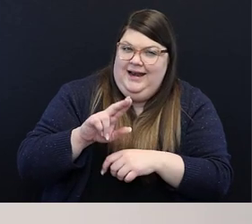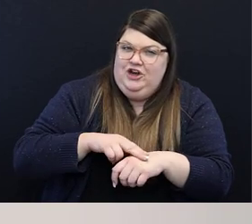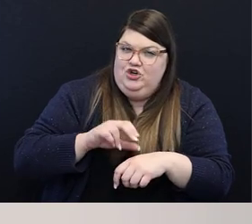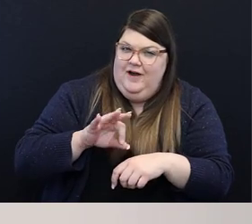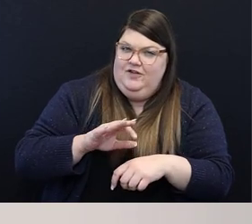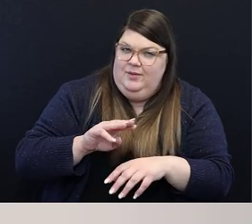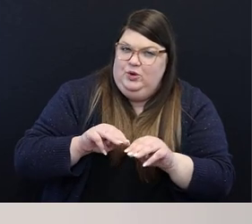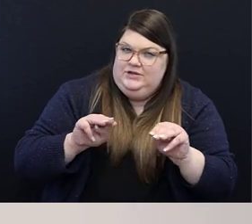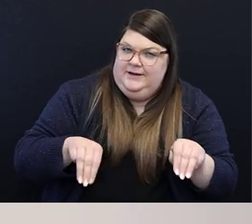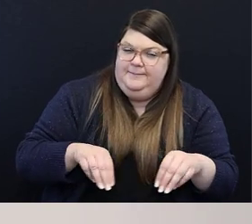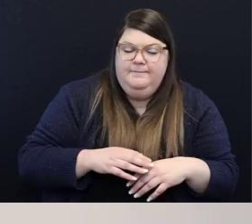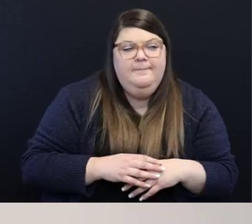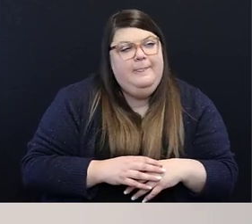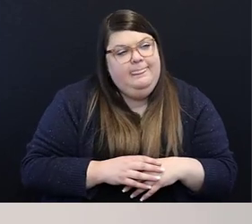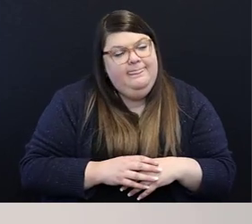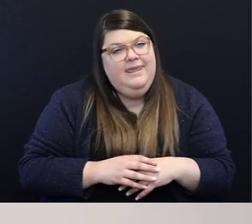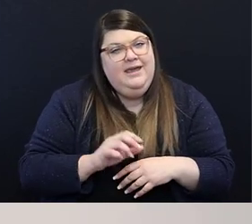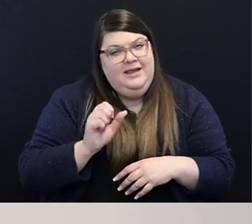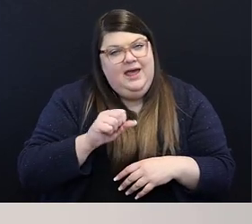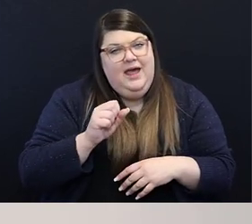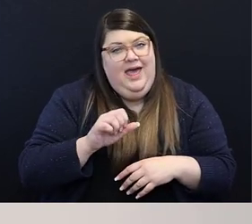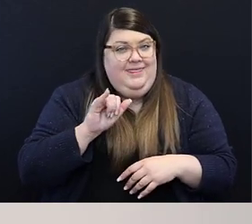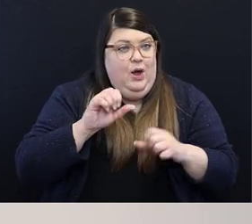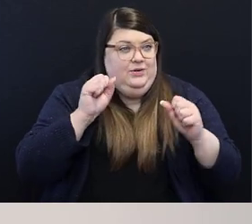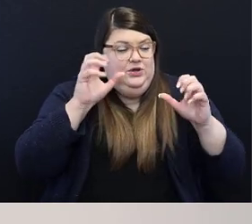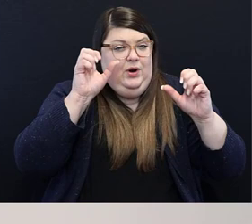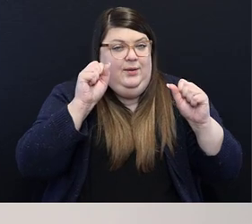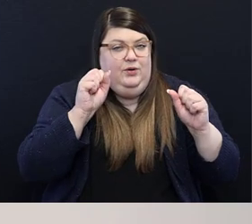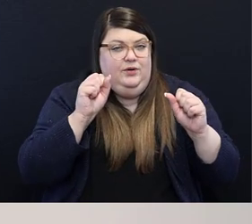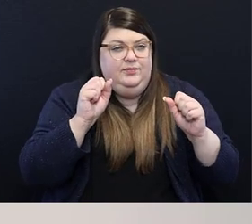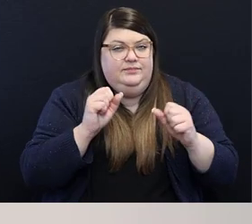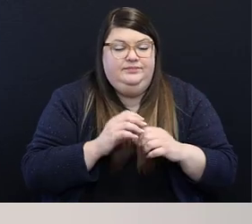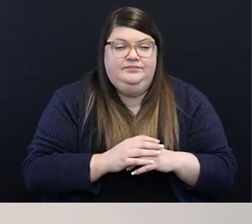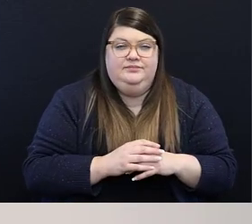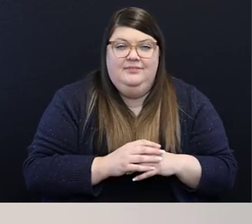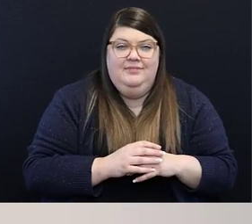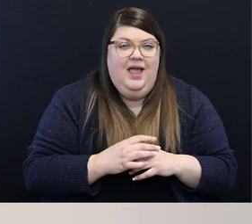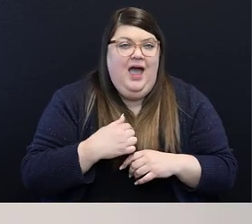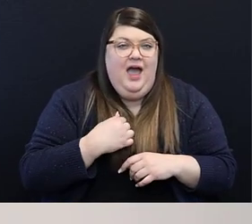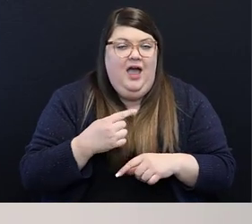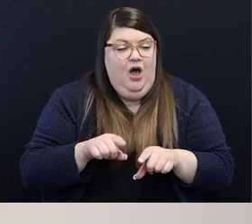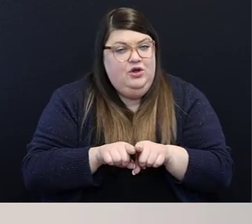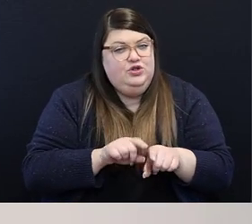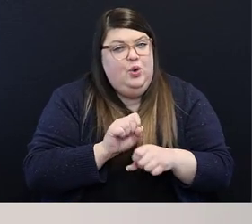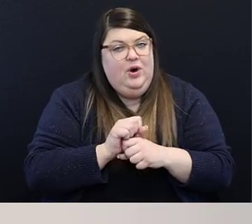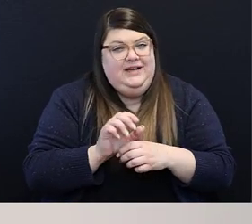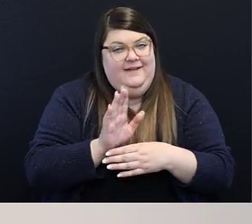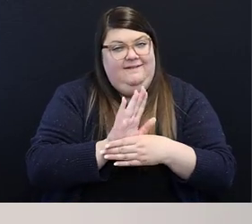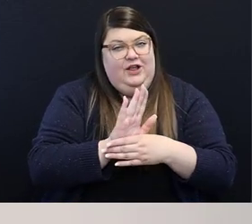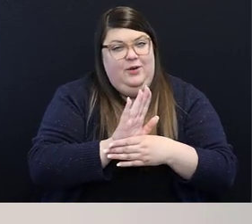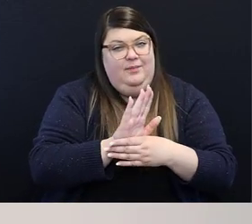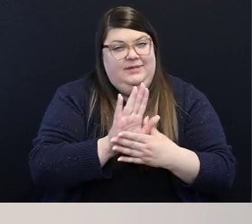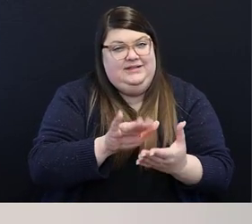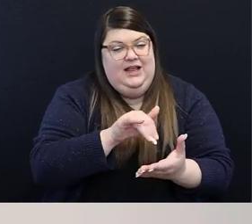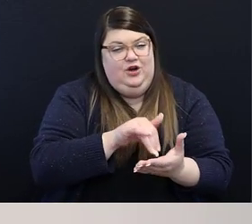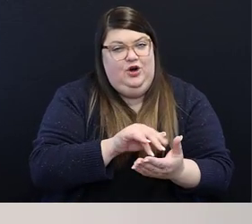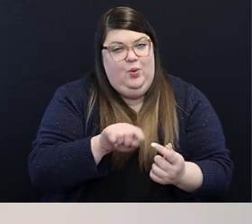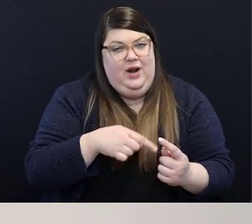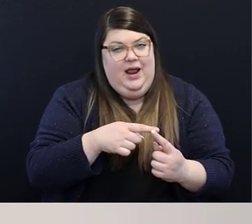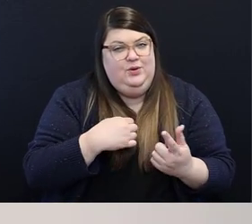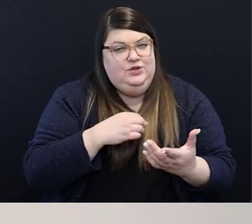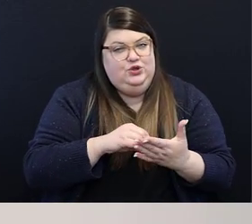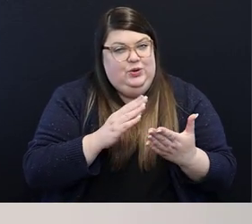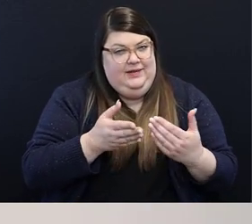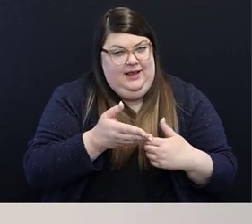encyclopedic nature of the museum. Ah. Oh, uh-huh. Yeah, I mean, no, that was incredible. I mean, I also worked at the Film Center when I was a